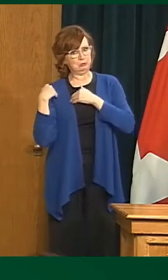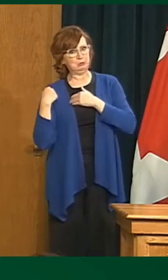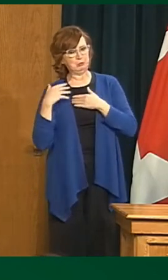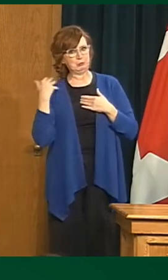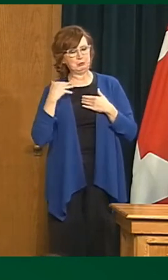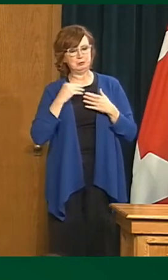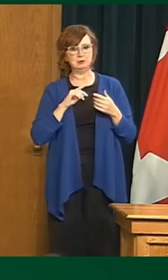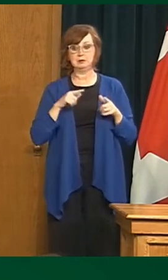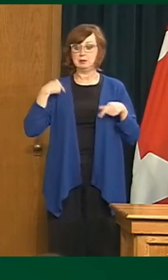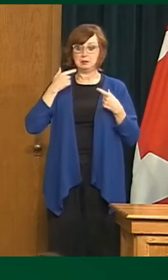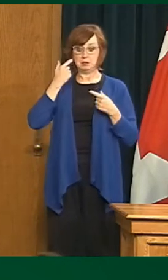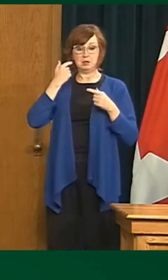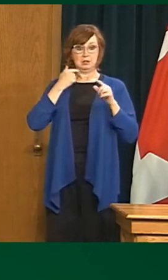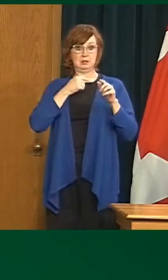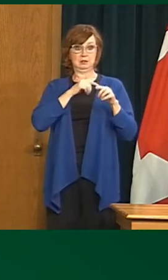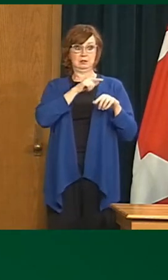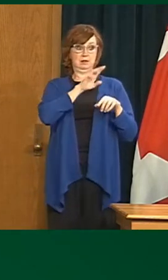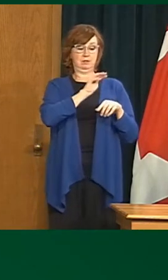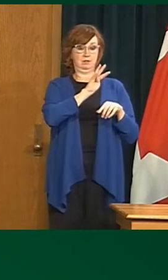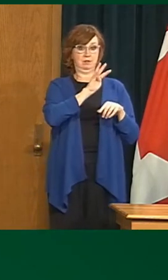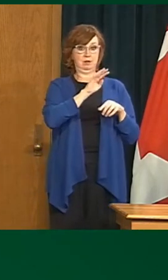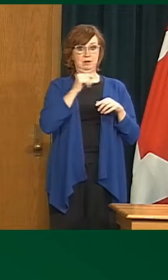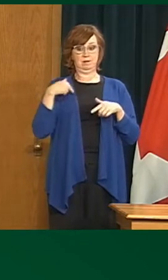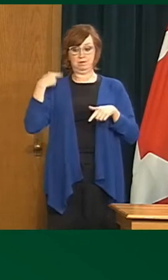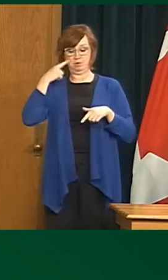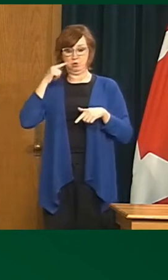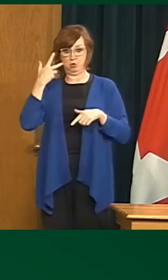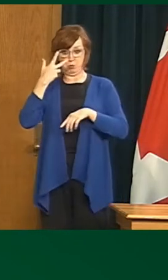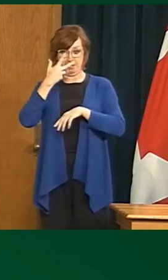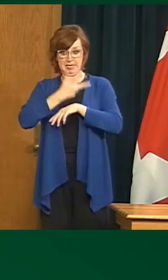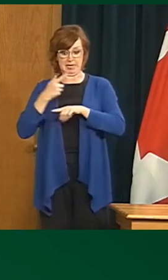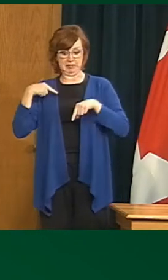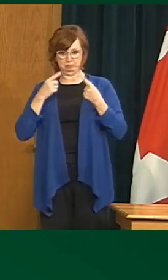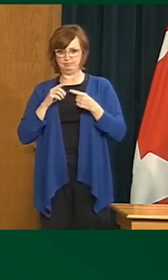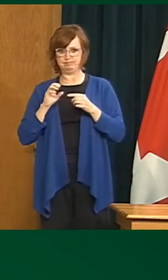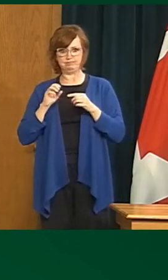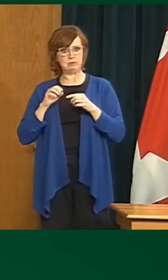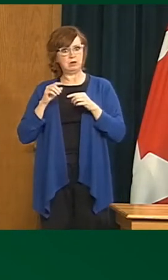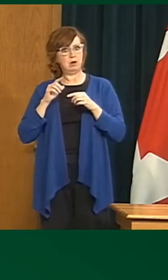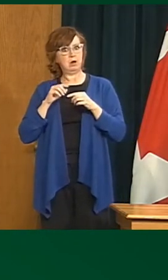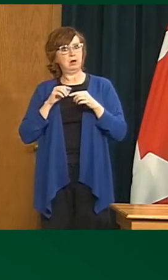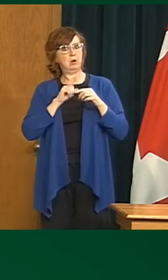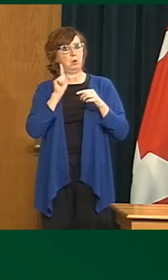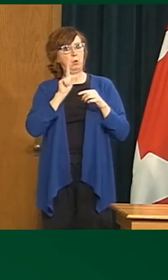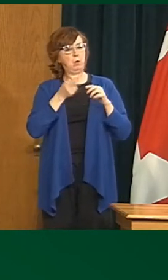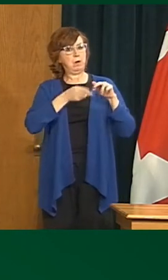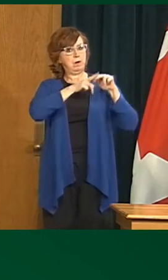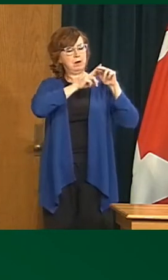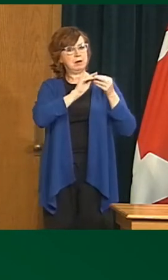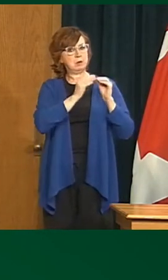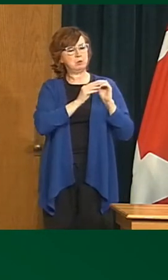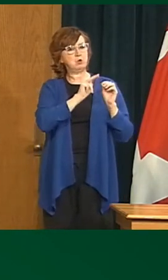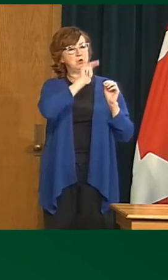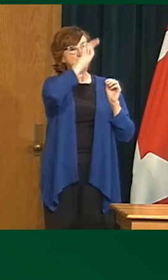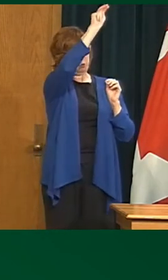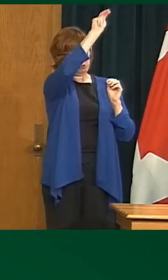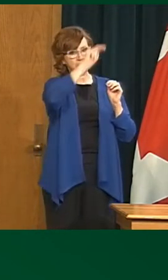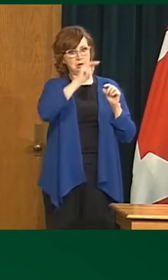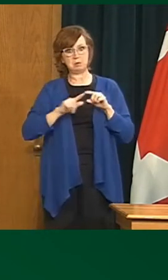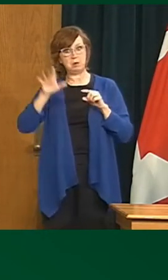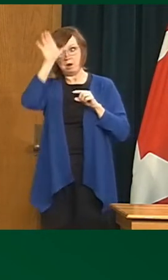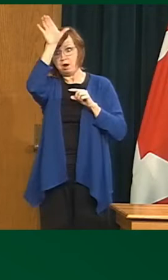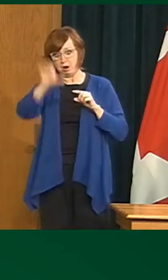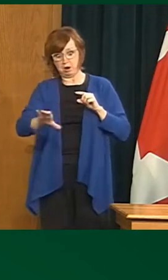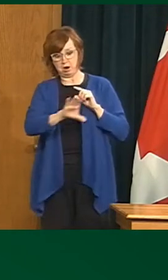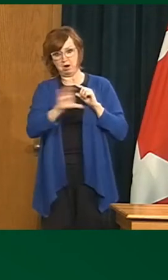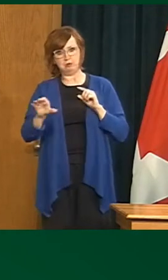no new cases outside of the far north, and the number of active cases continues to steadily decline. This